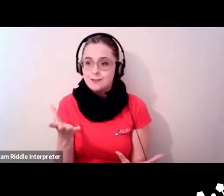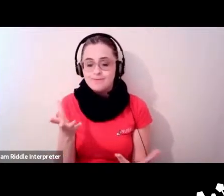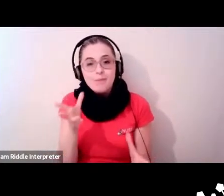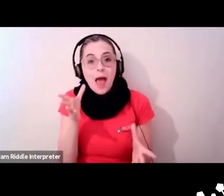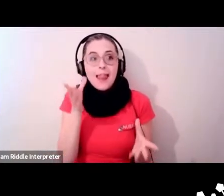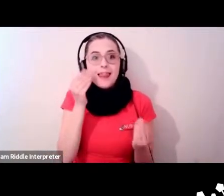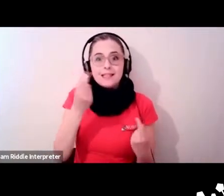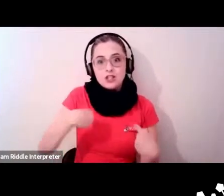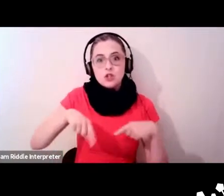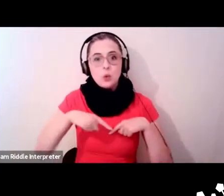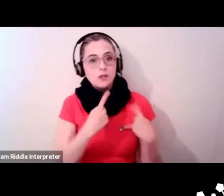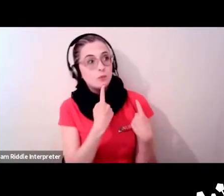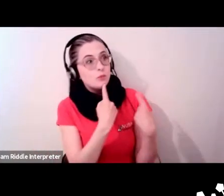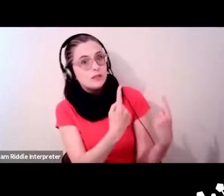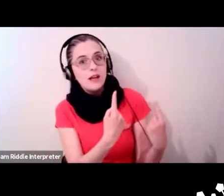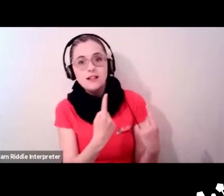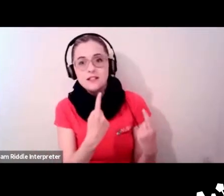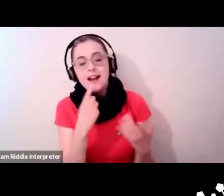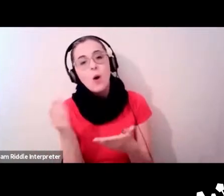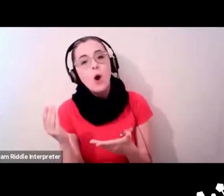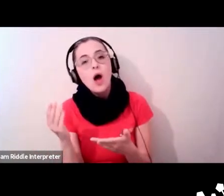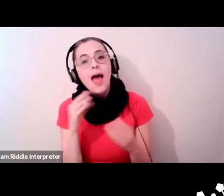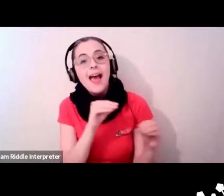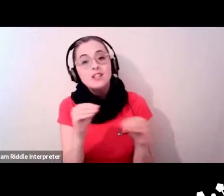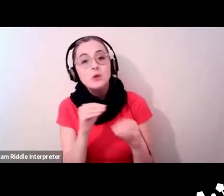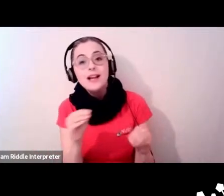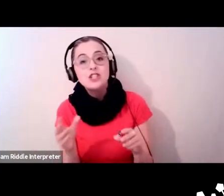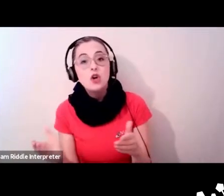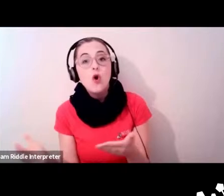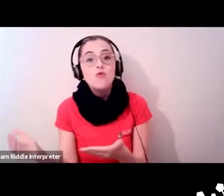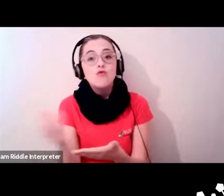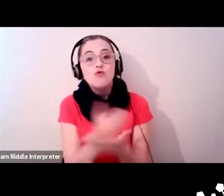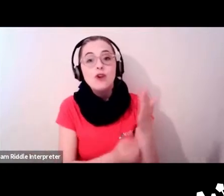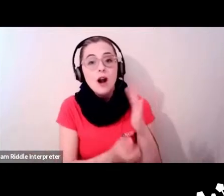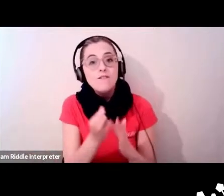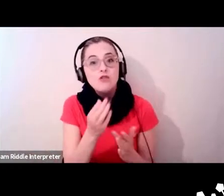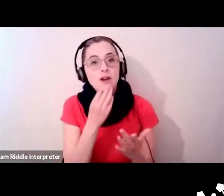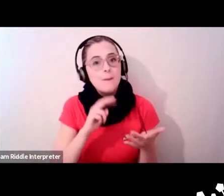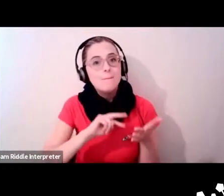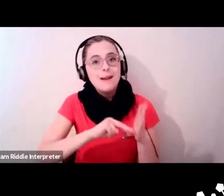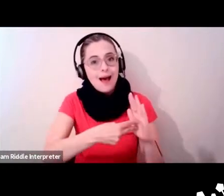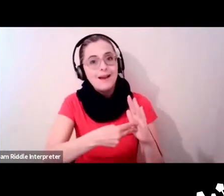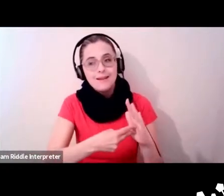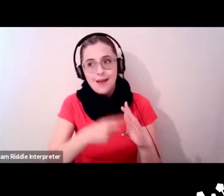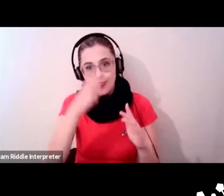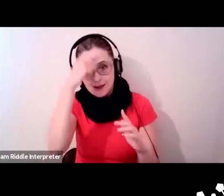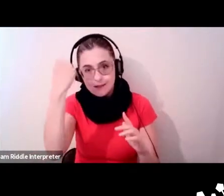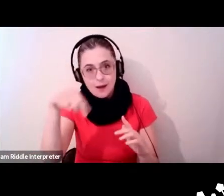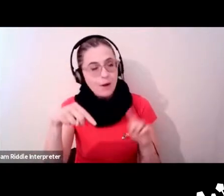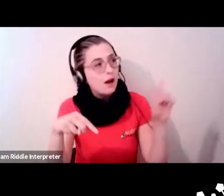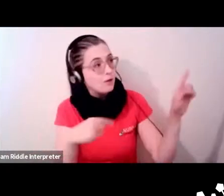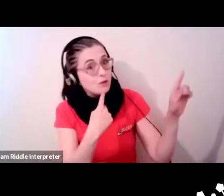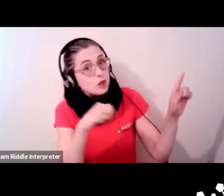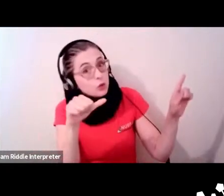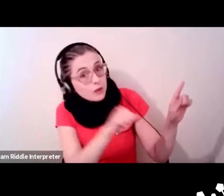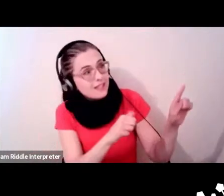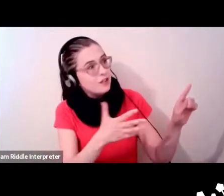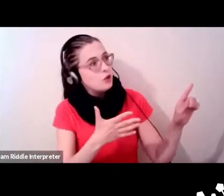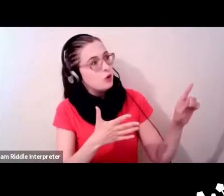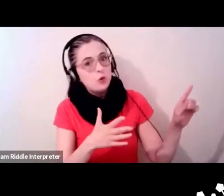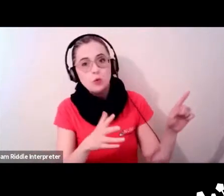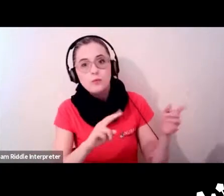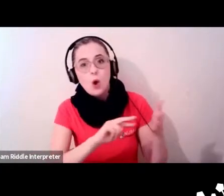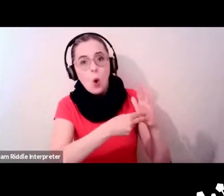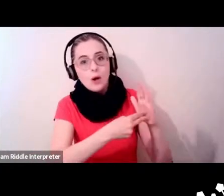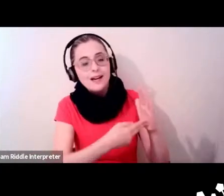Education Union in our education recovery plan in the summer, that they should have been organising those extra teaching spaces